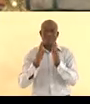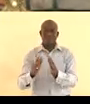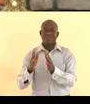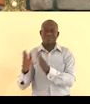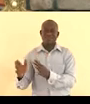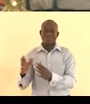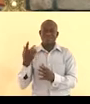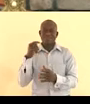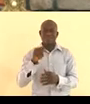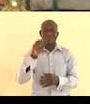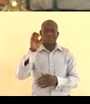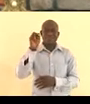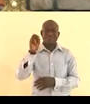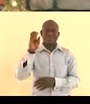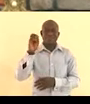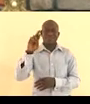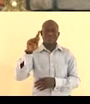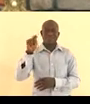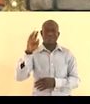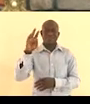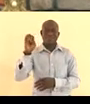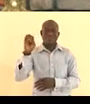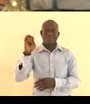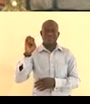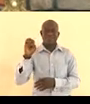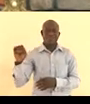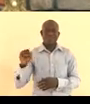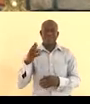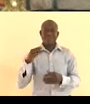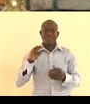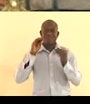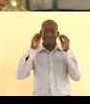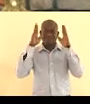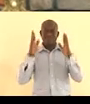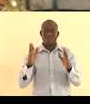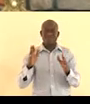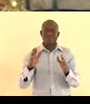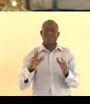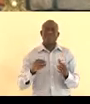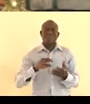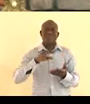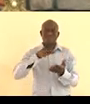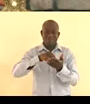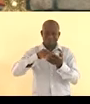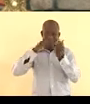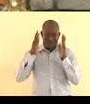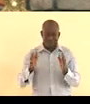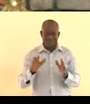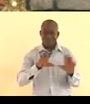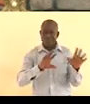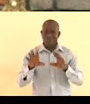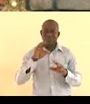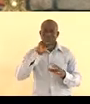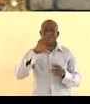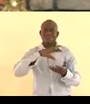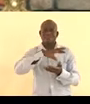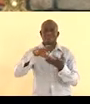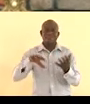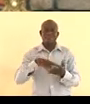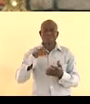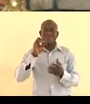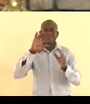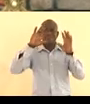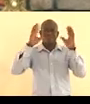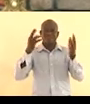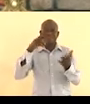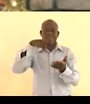organizes the sorting. So the teacher and the student, they don't meet. It is the class rep you go to meet who